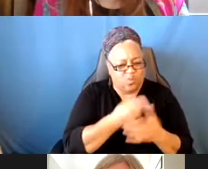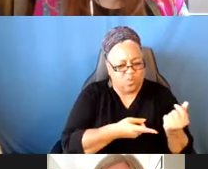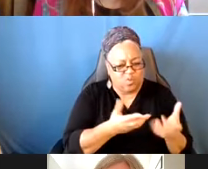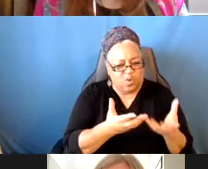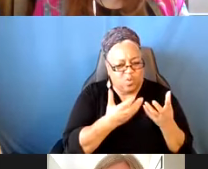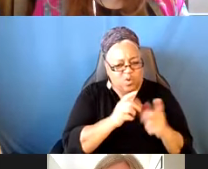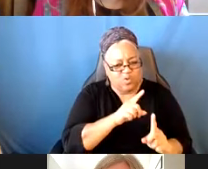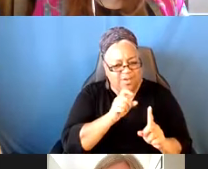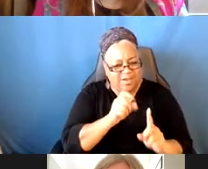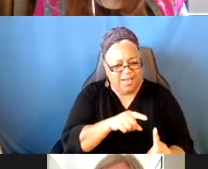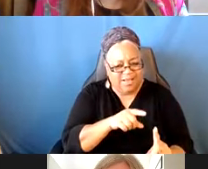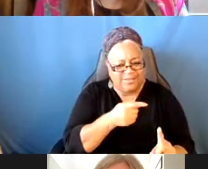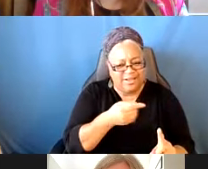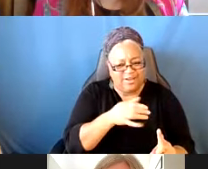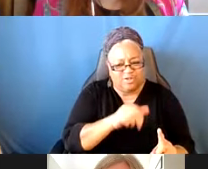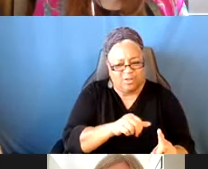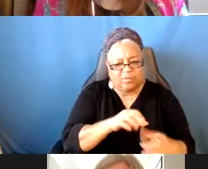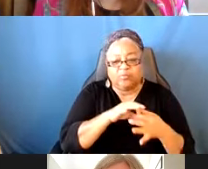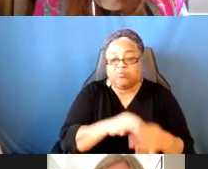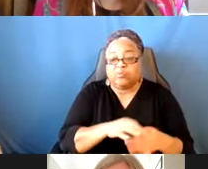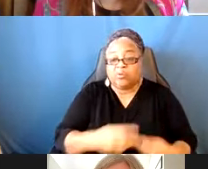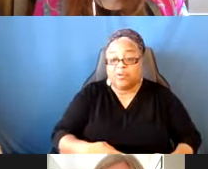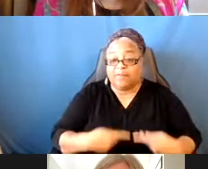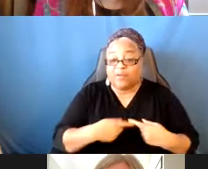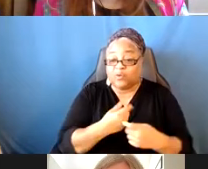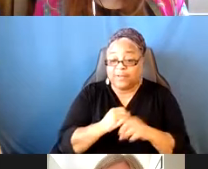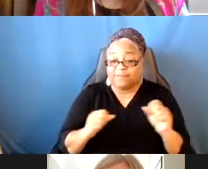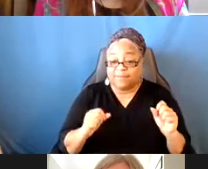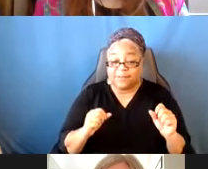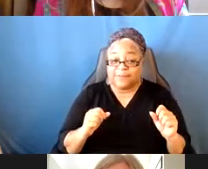her physical safety as she plans to leave?